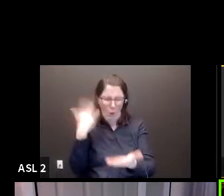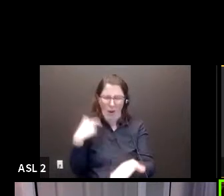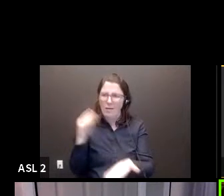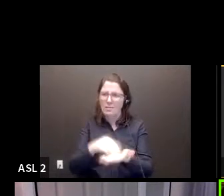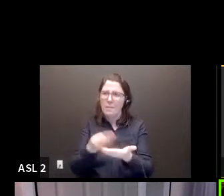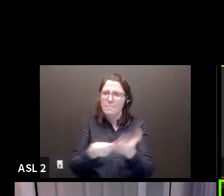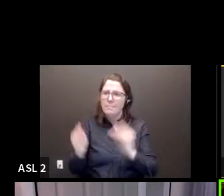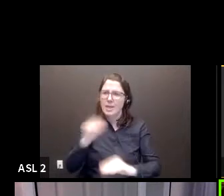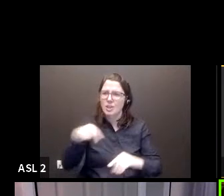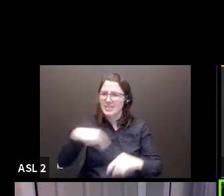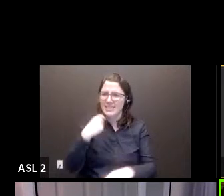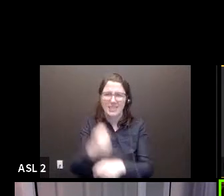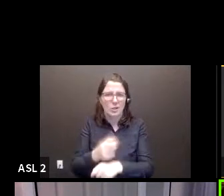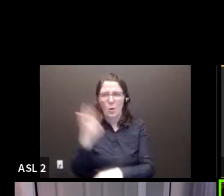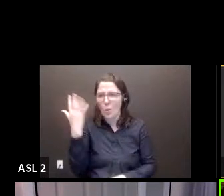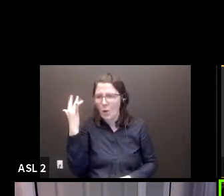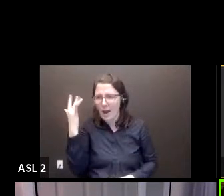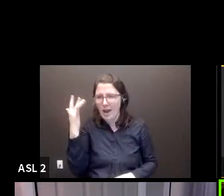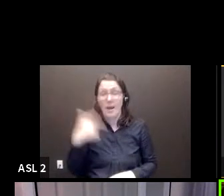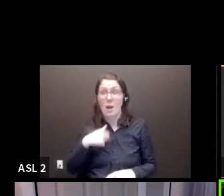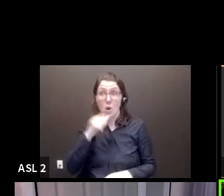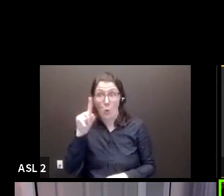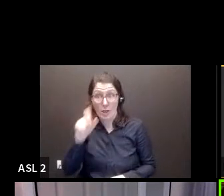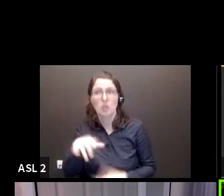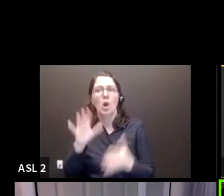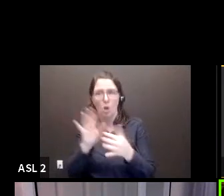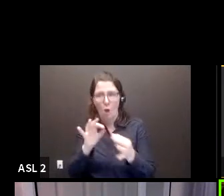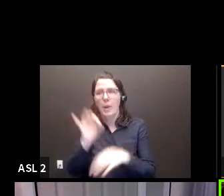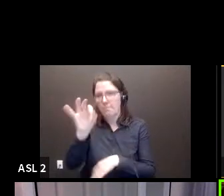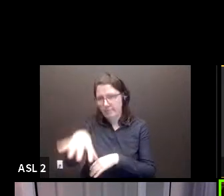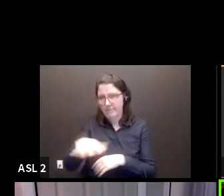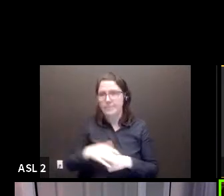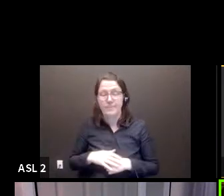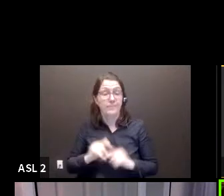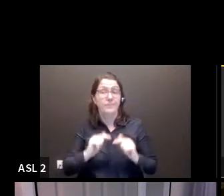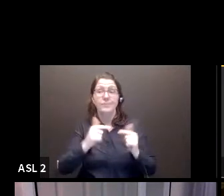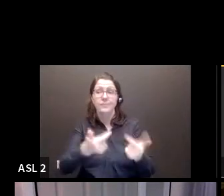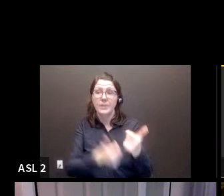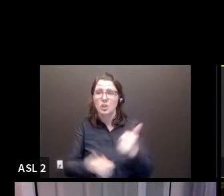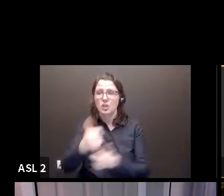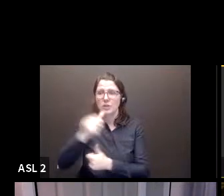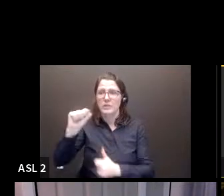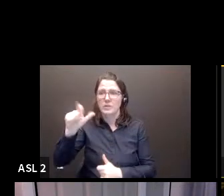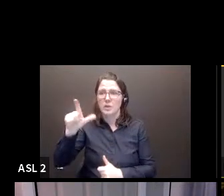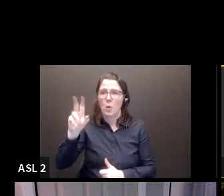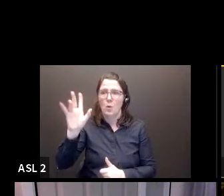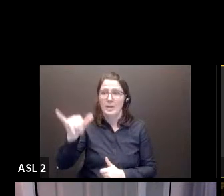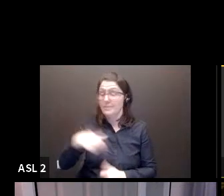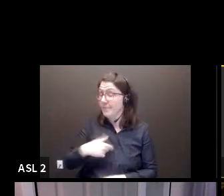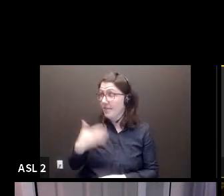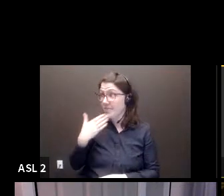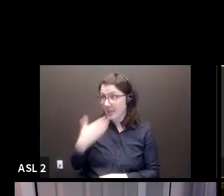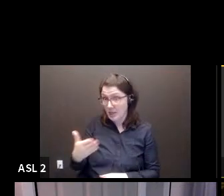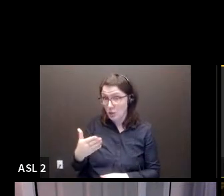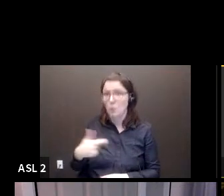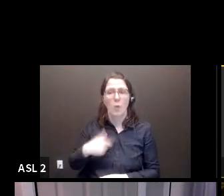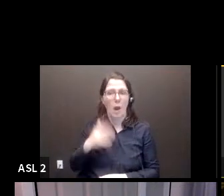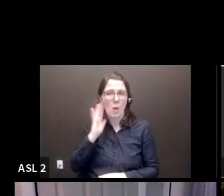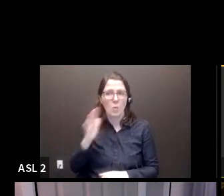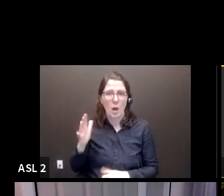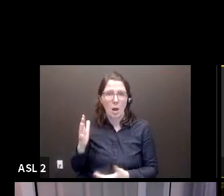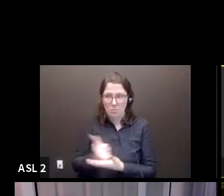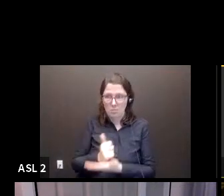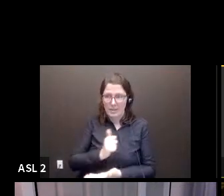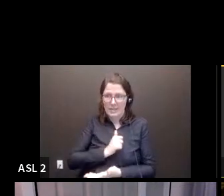so not a question but just a comment chief fully over to you thank you chair i'll have a brief comment as well if we only